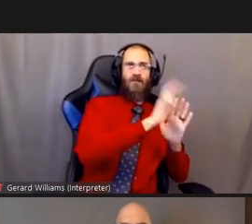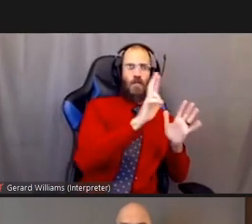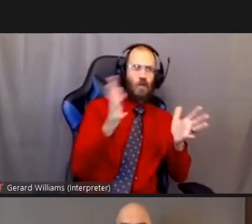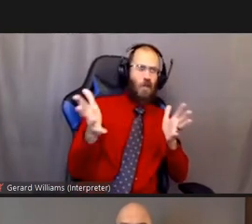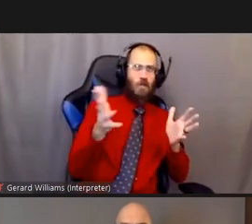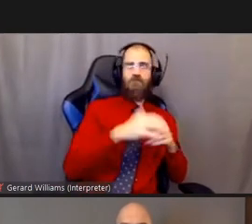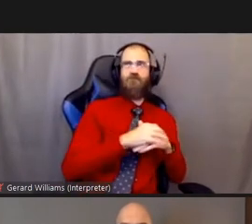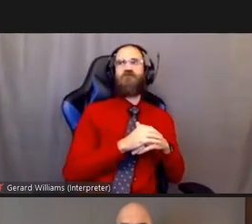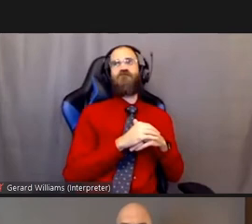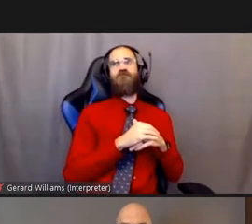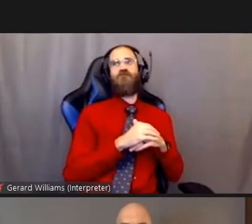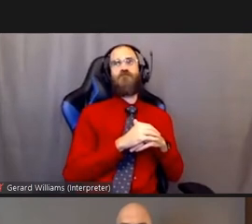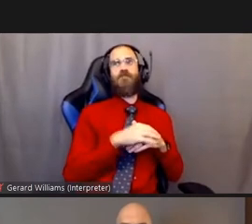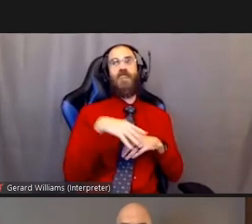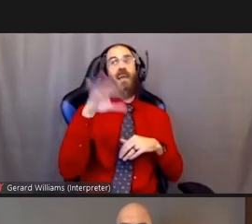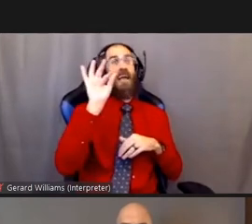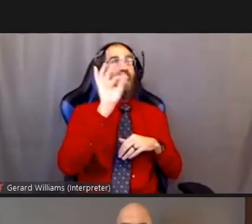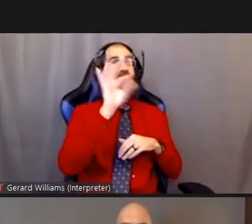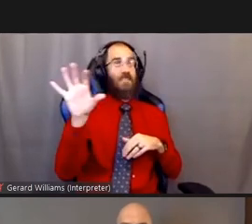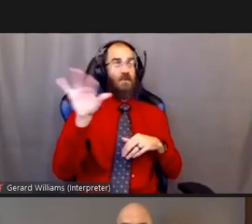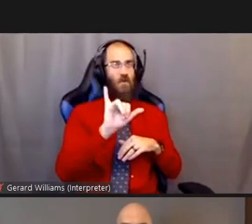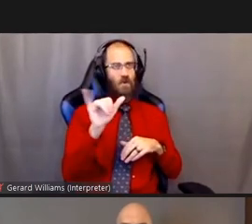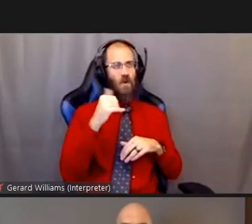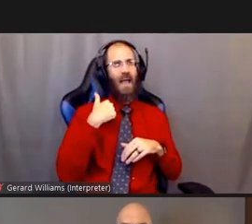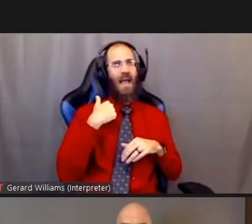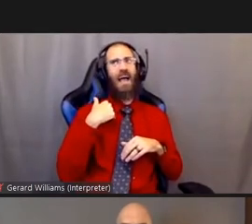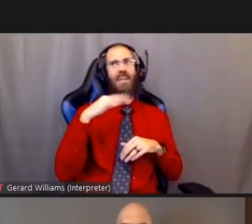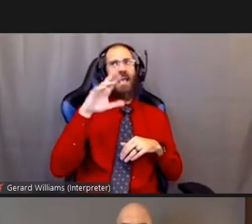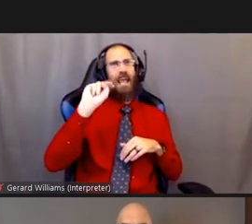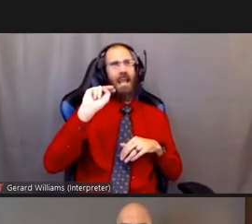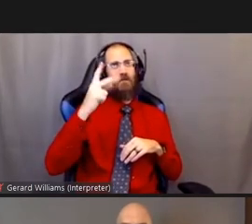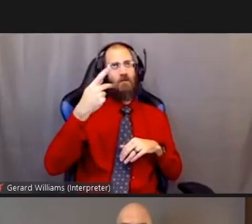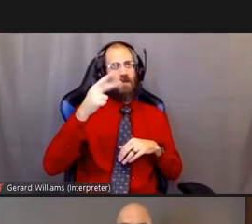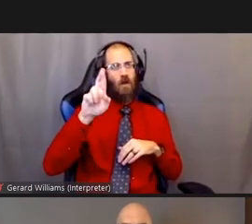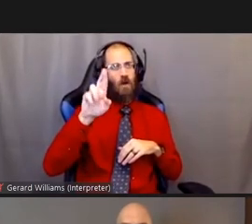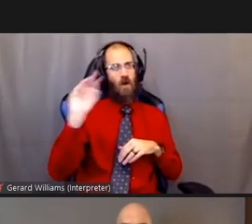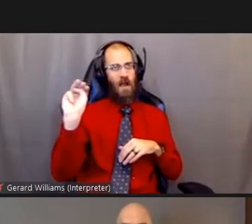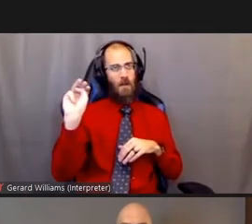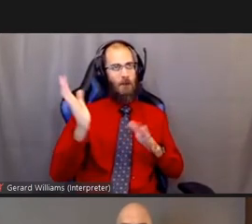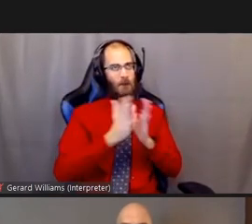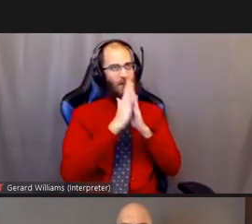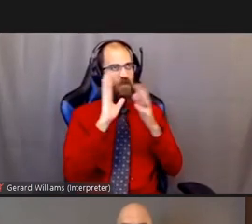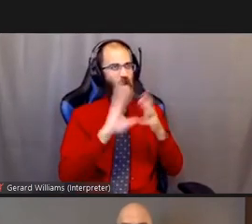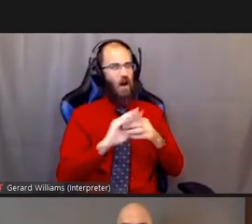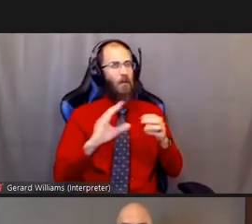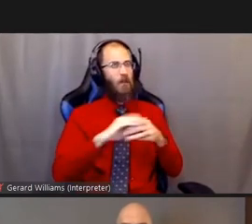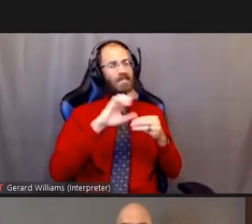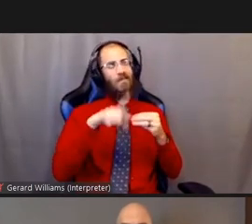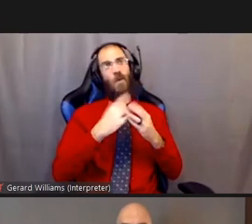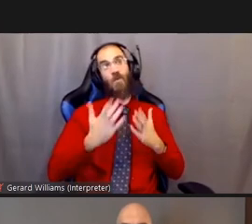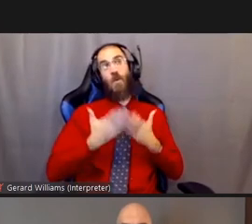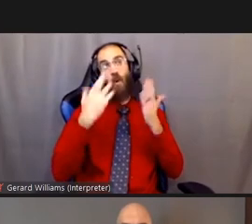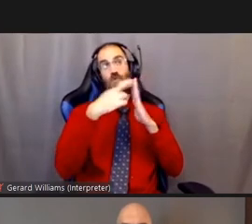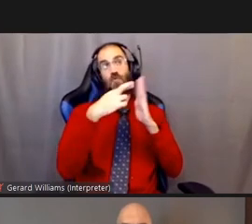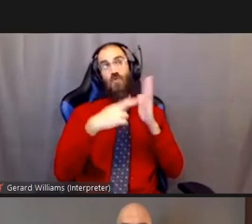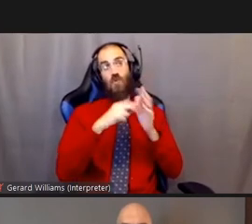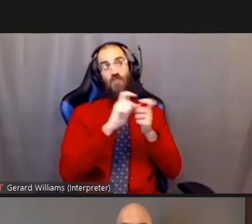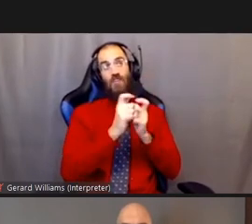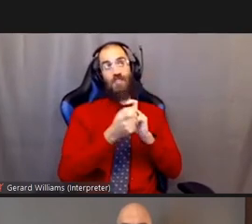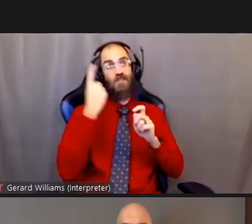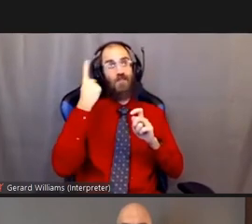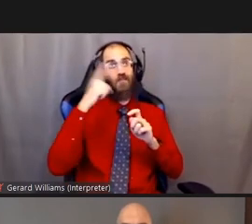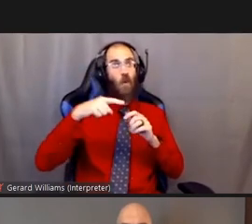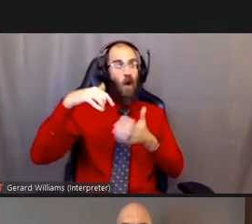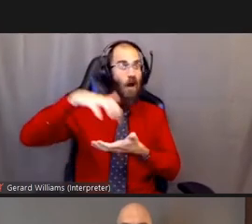FCC adopted a notice of proposed rulemaking, seeking comment on proposed rule changes regarding excavation and